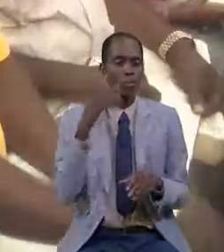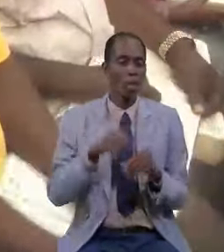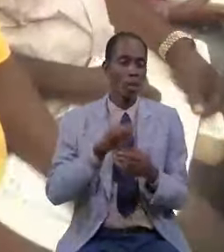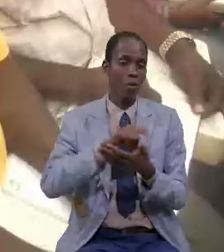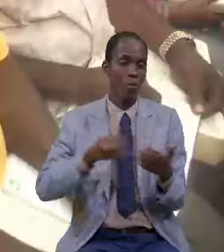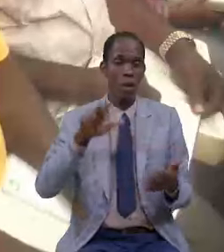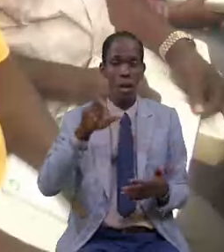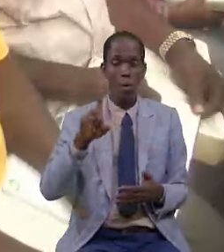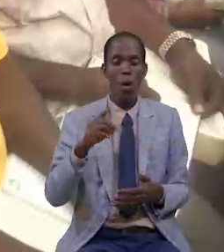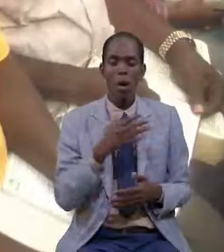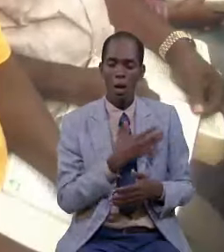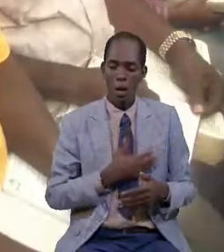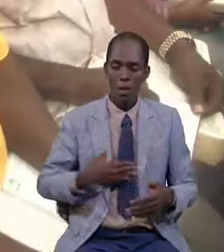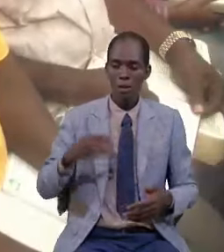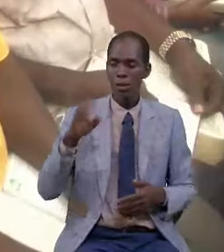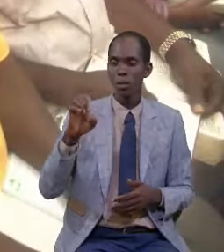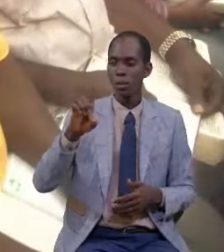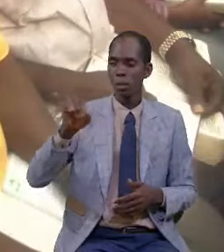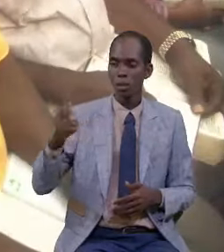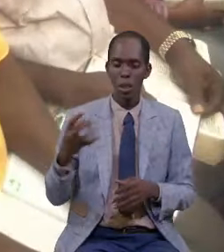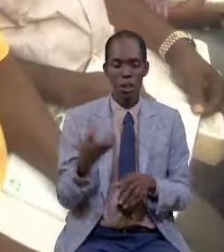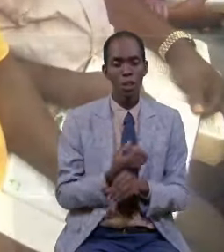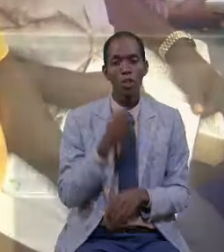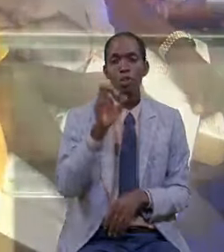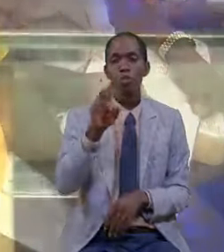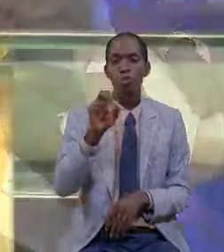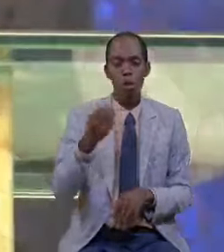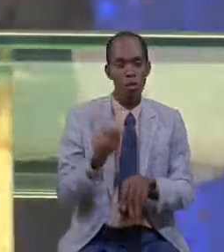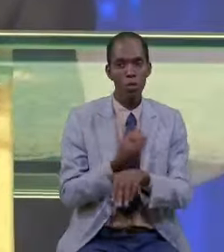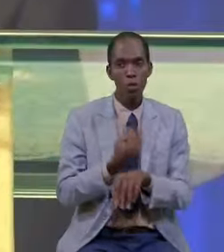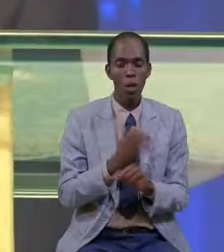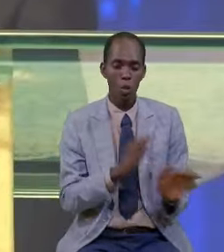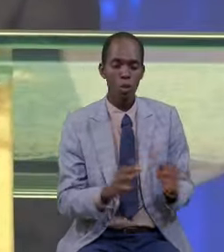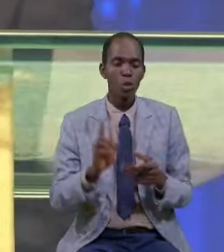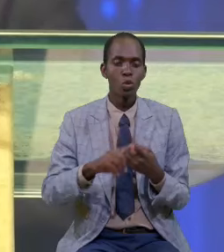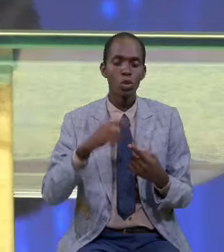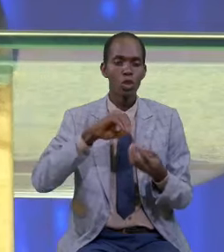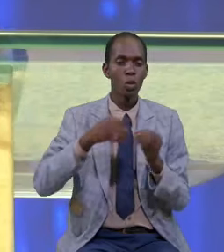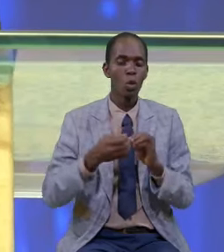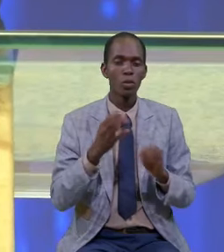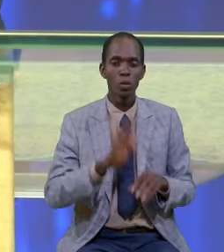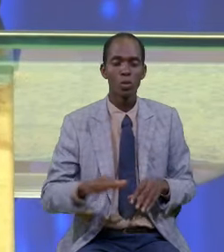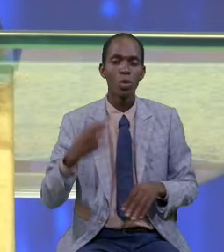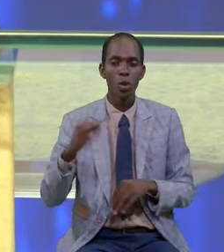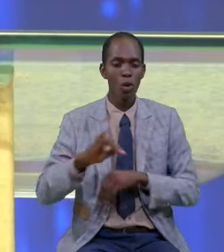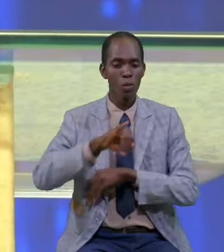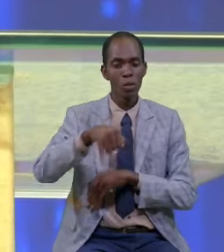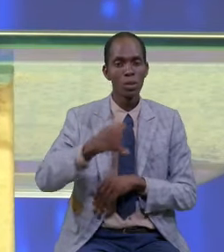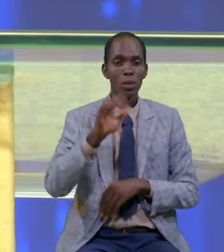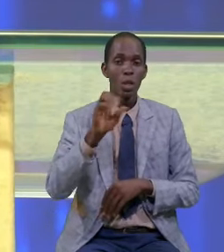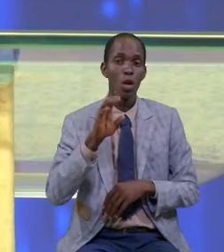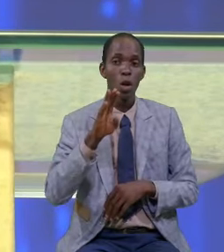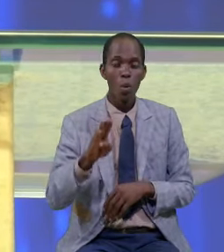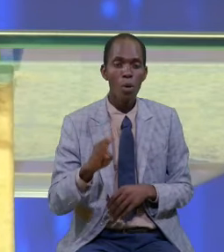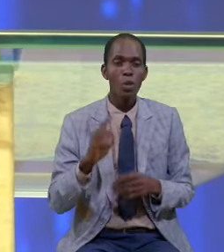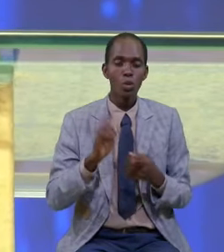Elijah took 12 stones, according to the number of the tribes of the sons of Jacob, unto whom the word of the